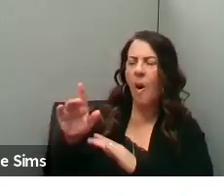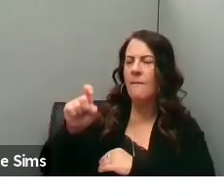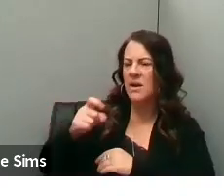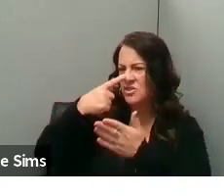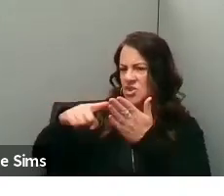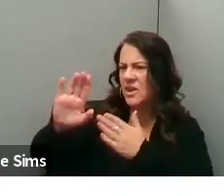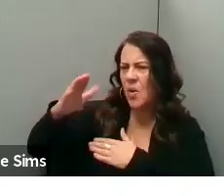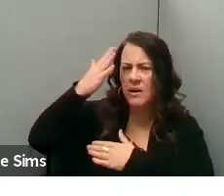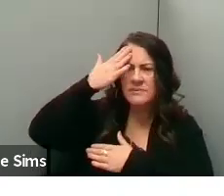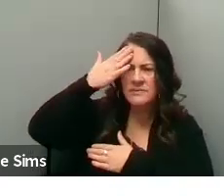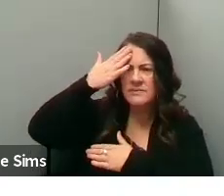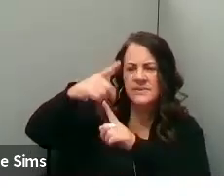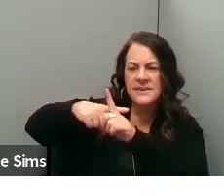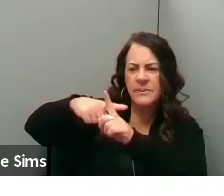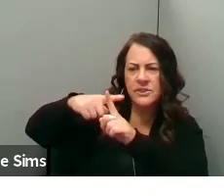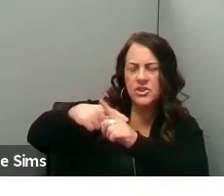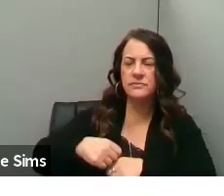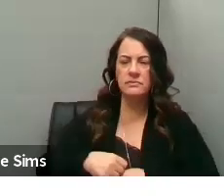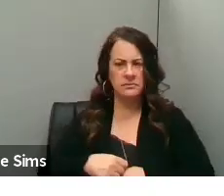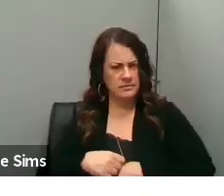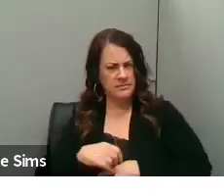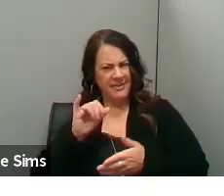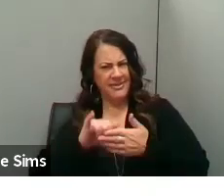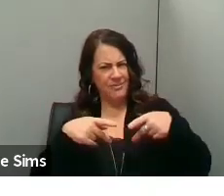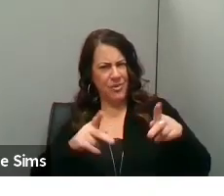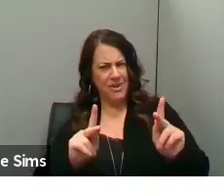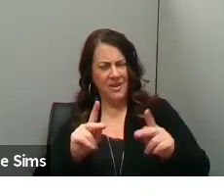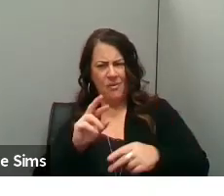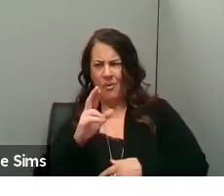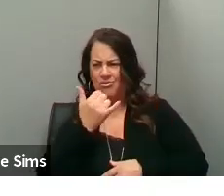unlawful? Next slide, please.